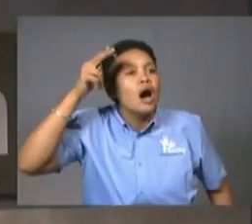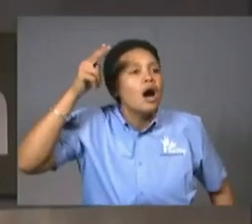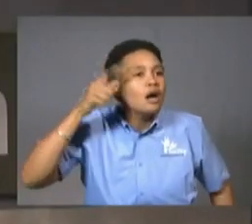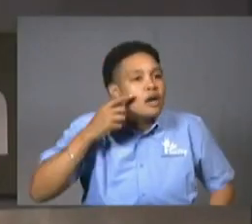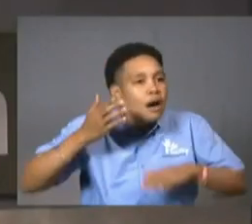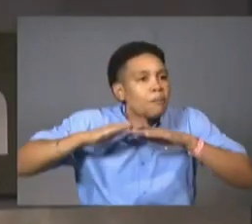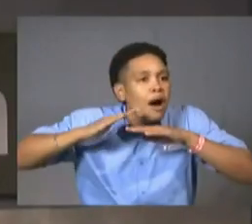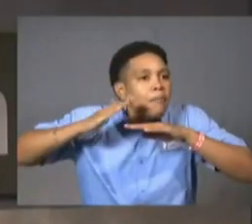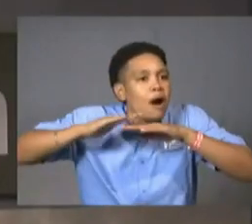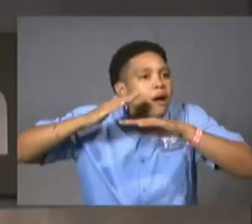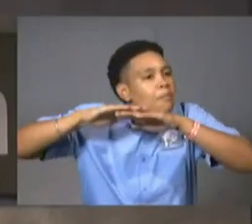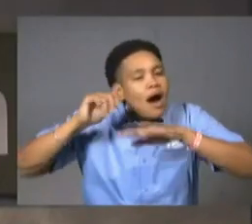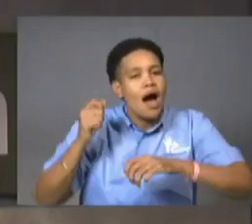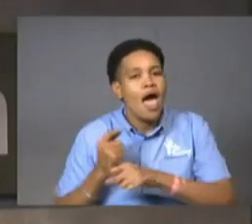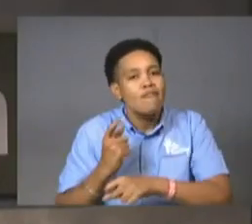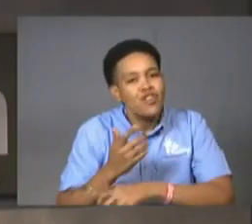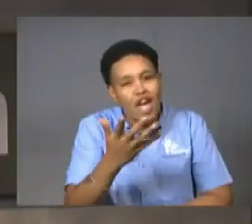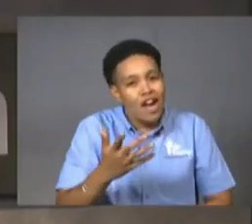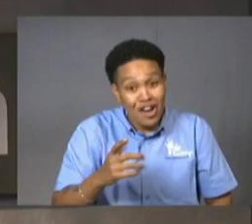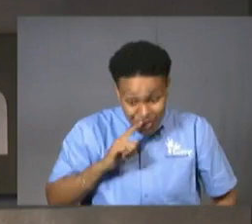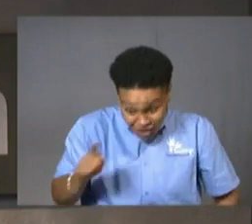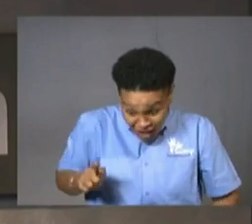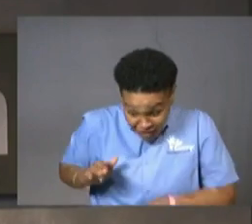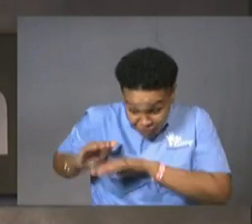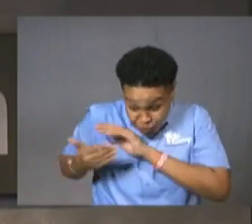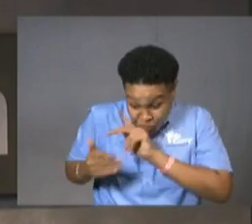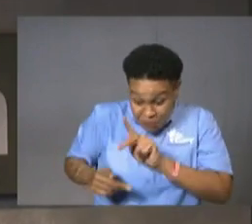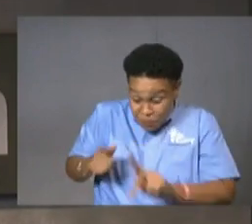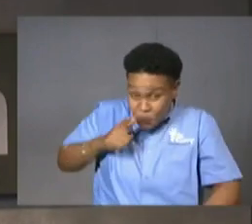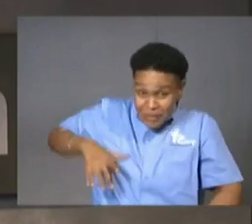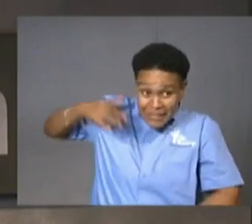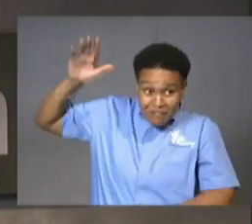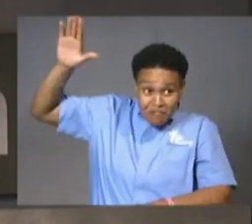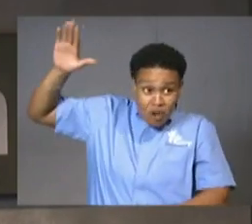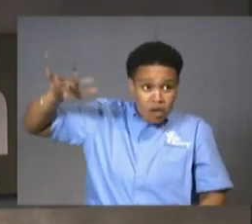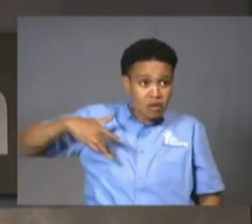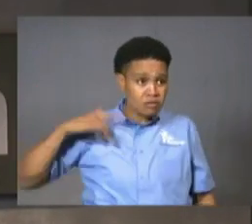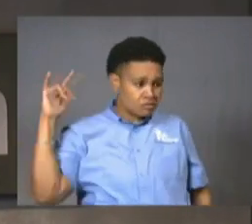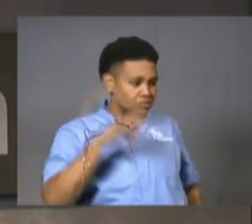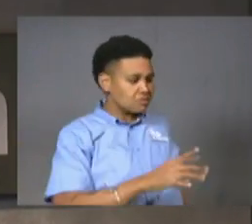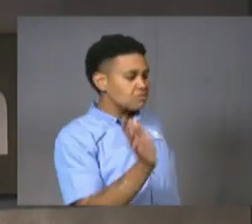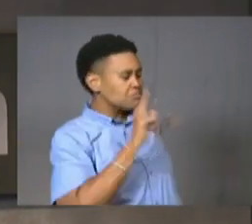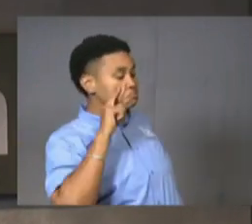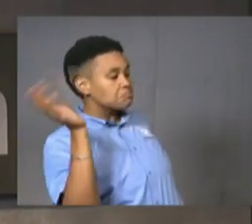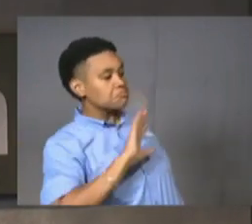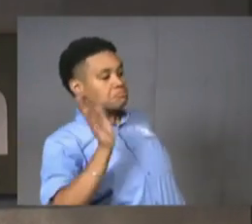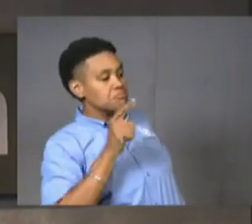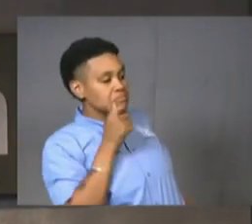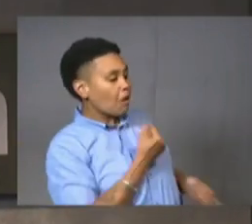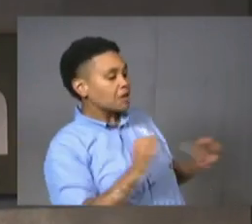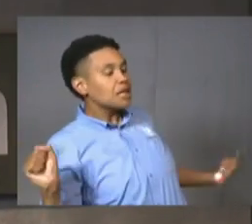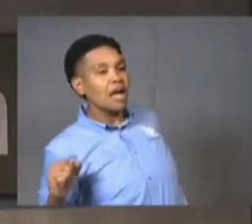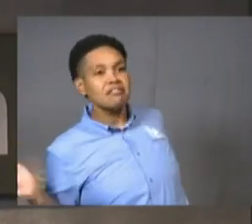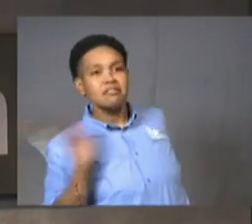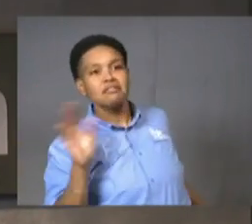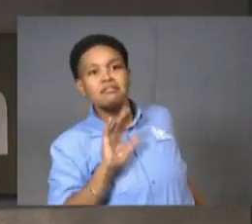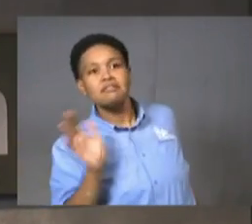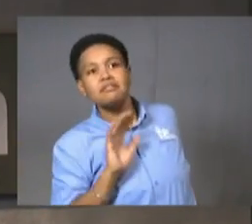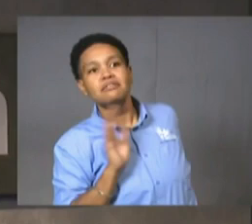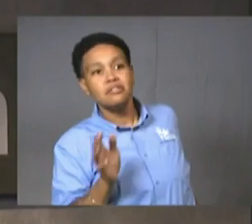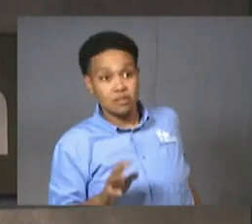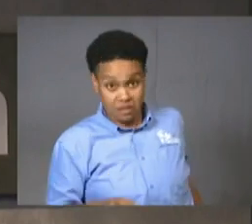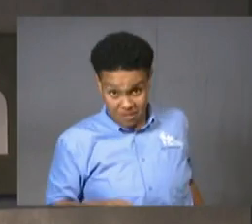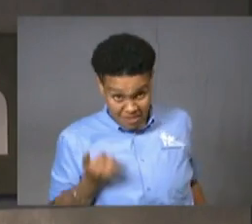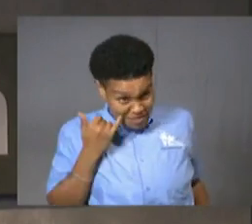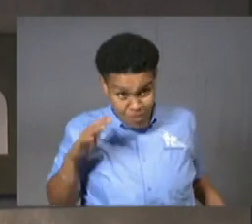it. The diaspora will not feel comfortable in an environment where they're not safe. Until we address that issue, we're going